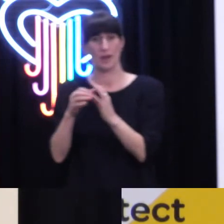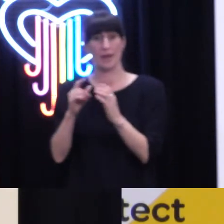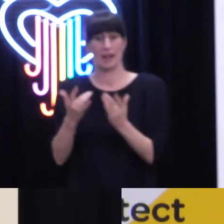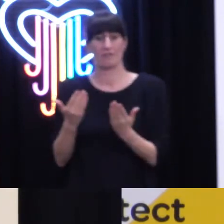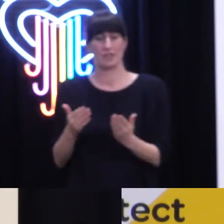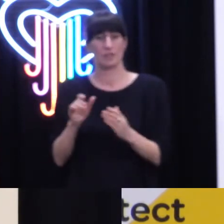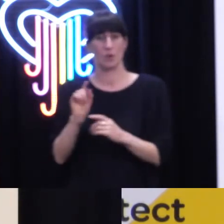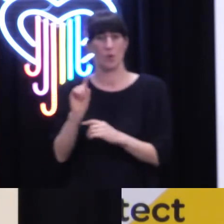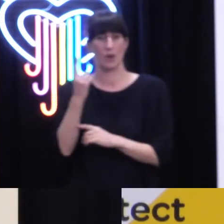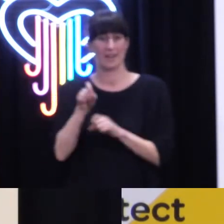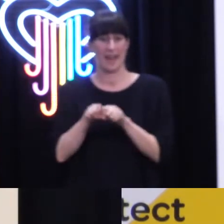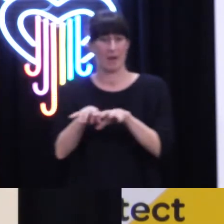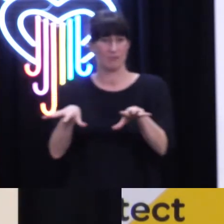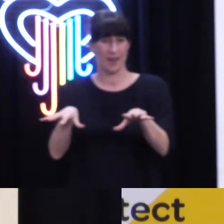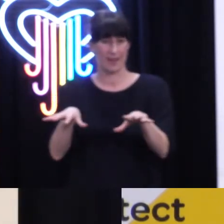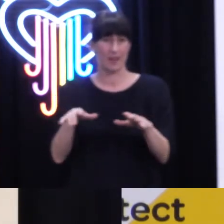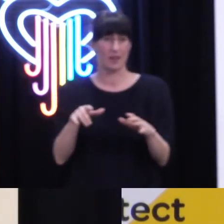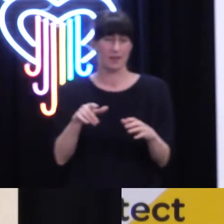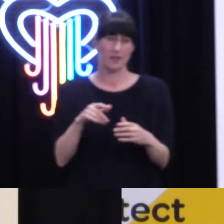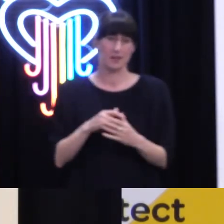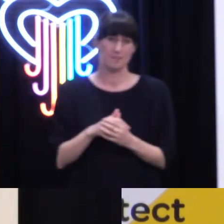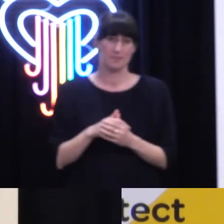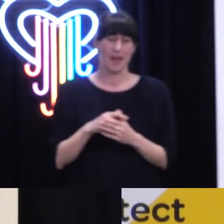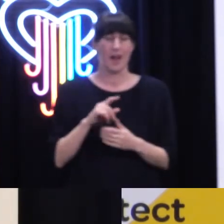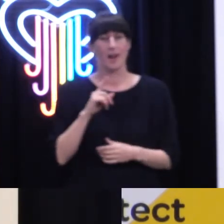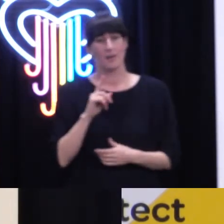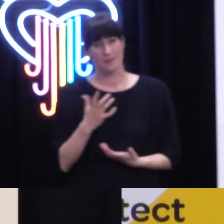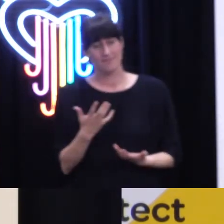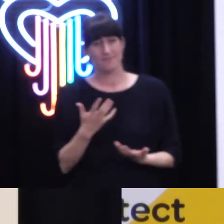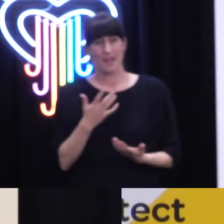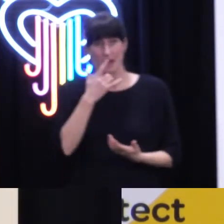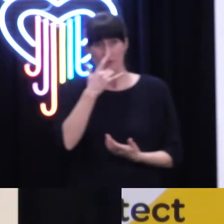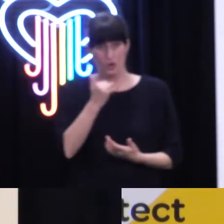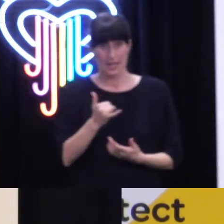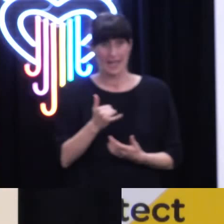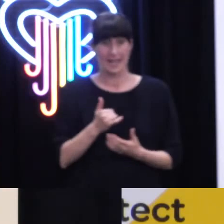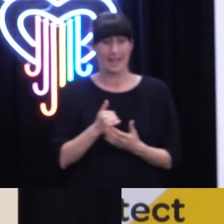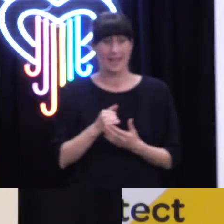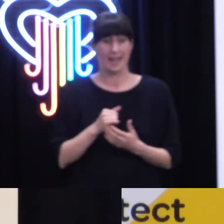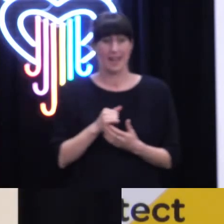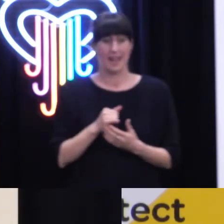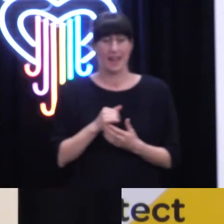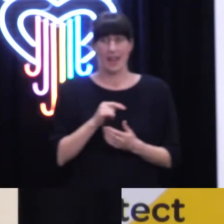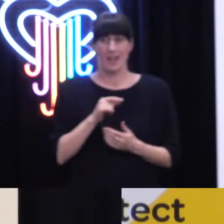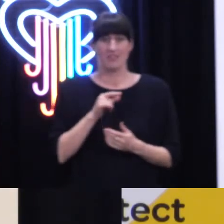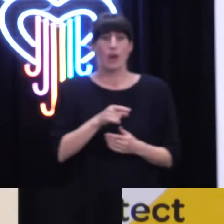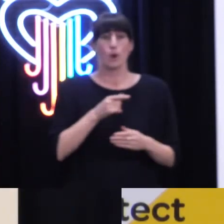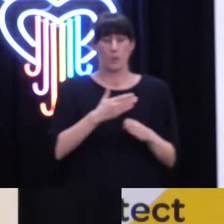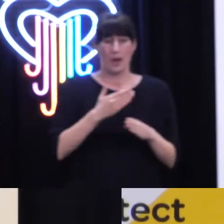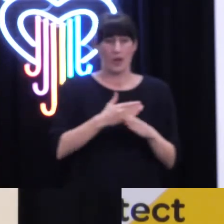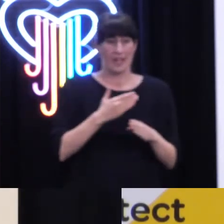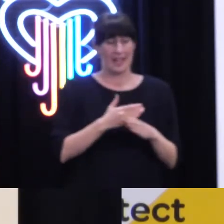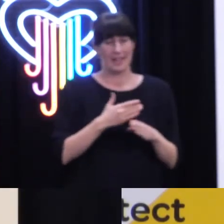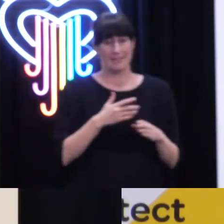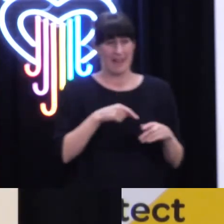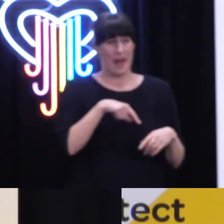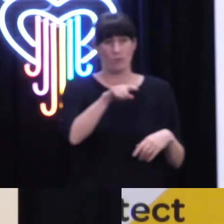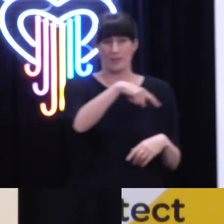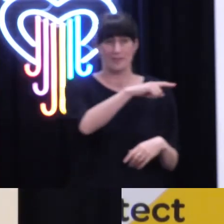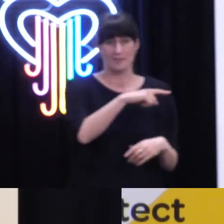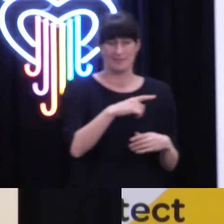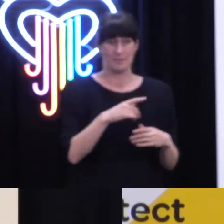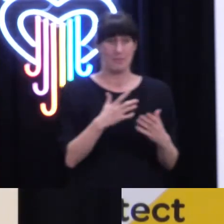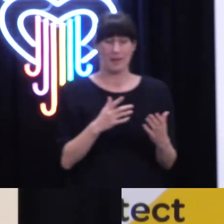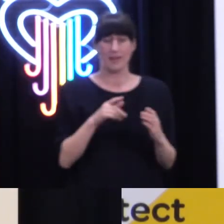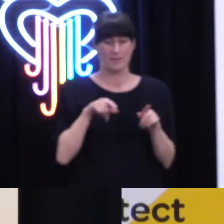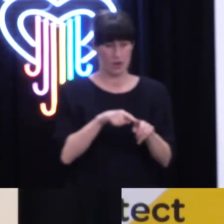contact. Unfortunately, though, of course, there's some work that's being undertaken before they're being identified as a contact, but no suggestion that they've done anything that they